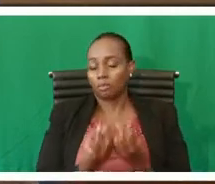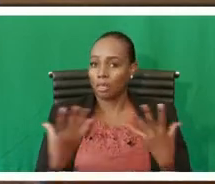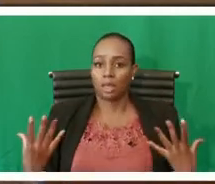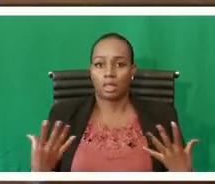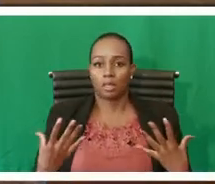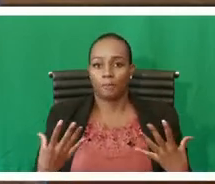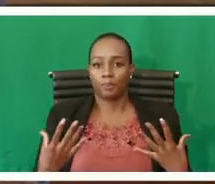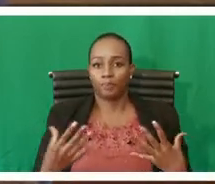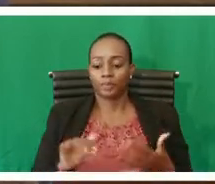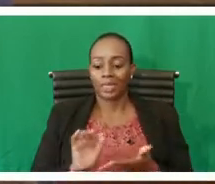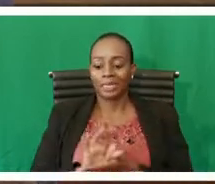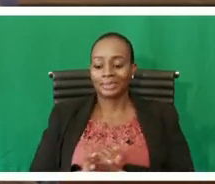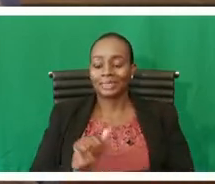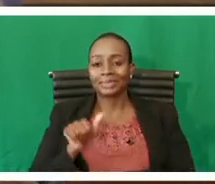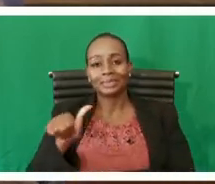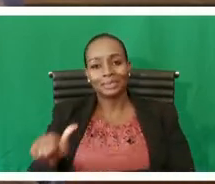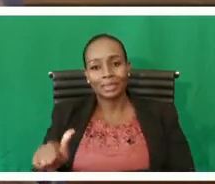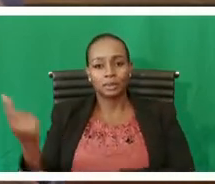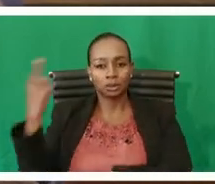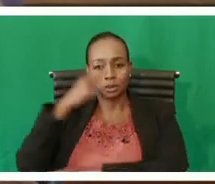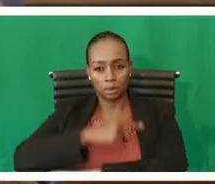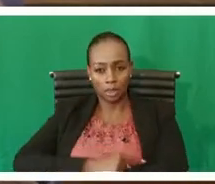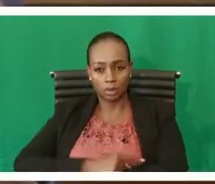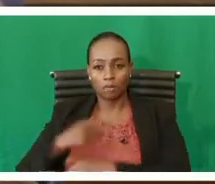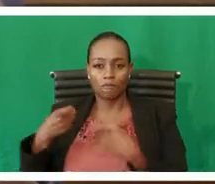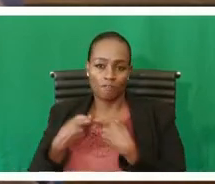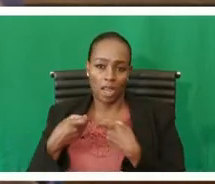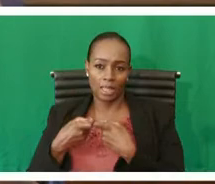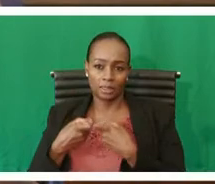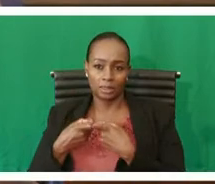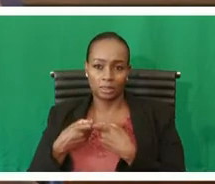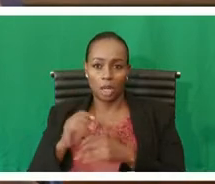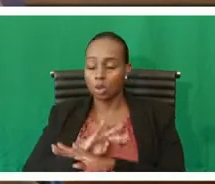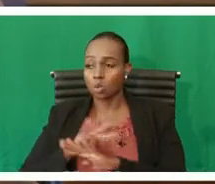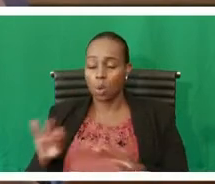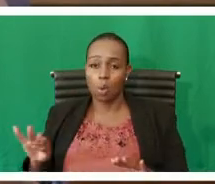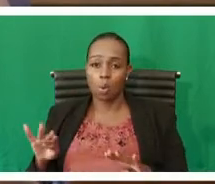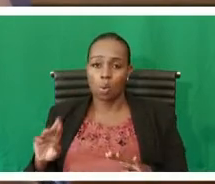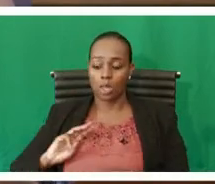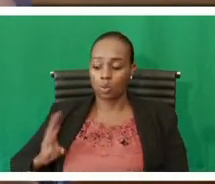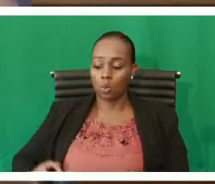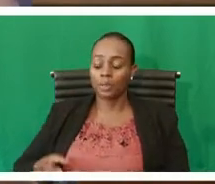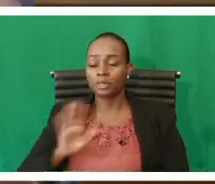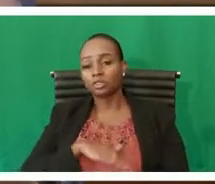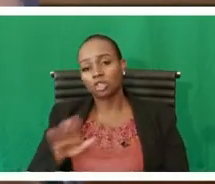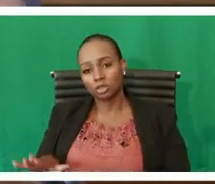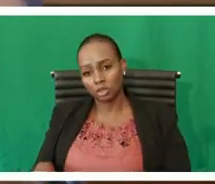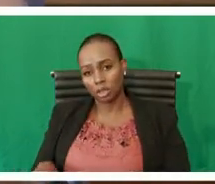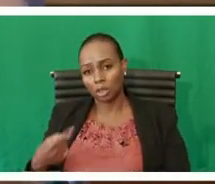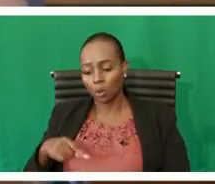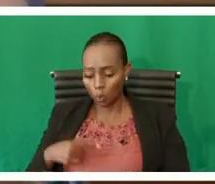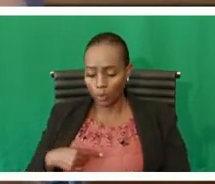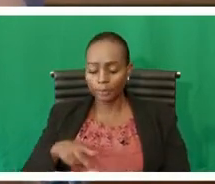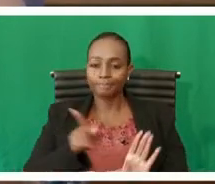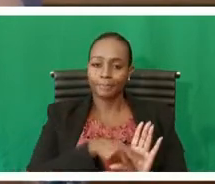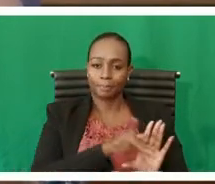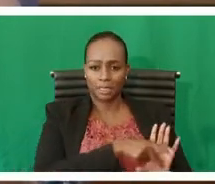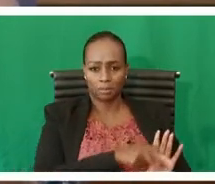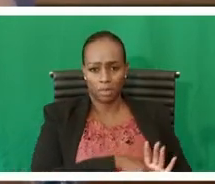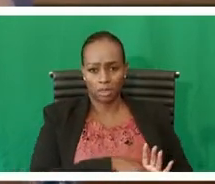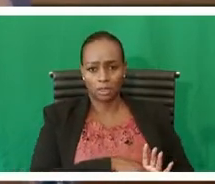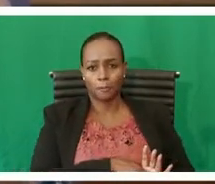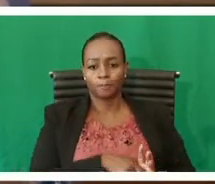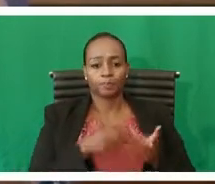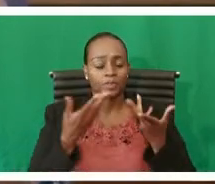During the 16 days of activism on no violence against women and children, we participate in the launch of